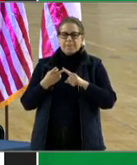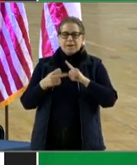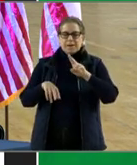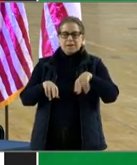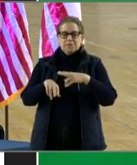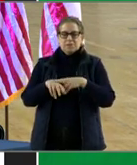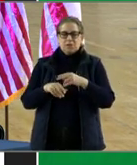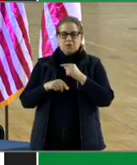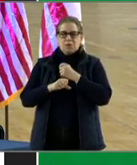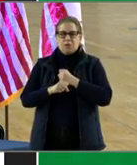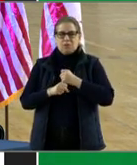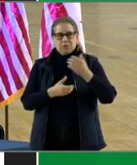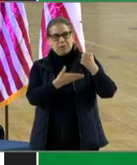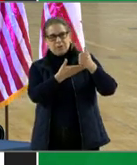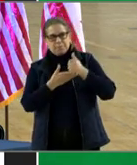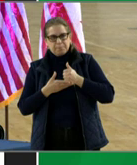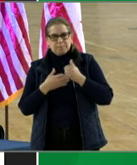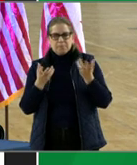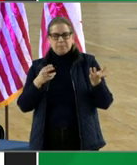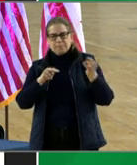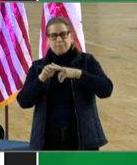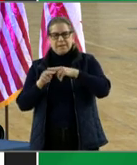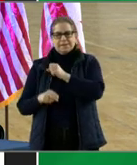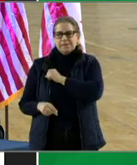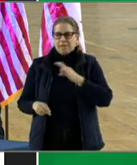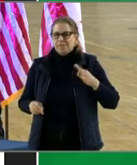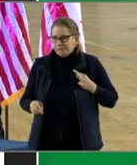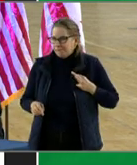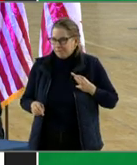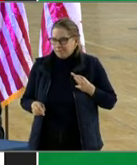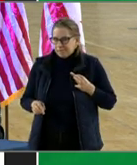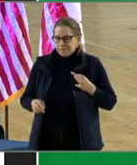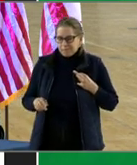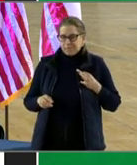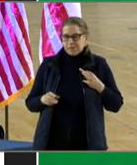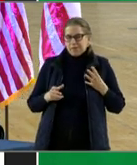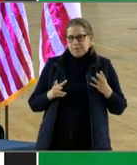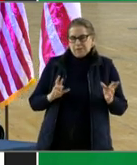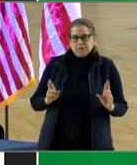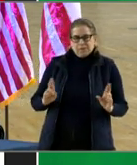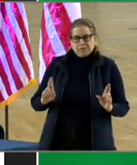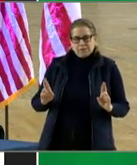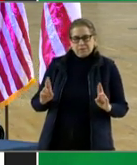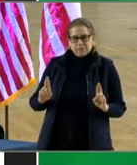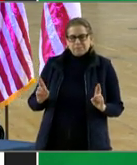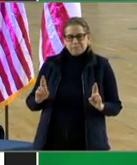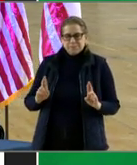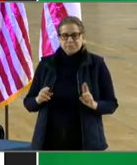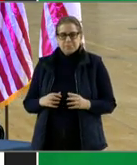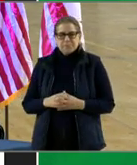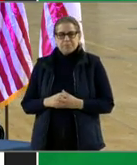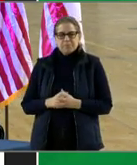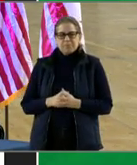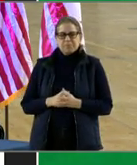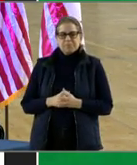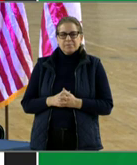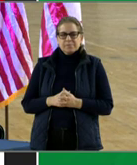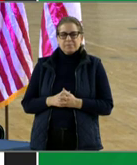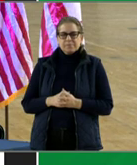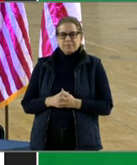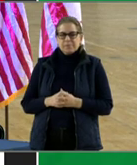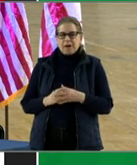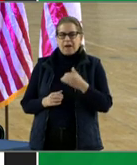continue to do that. We do have a requisite supply right now of N95 masks. Our Office of